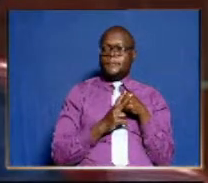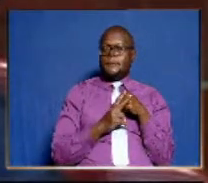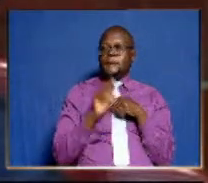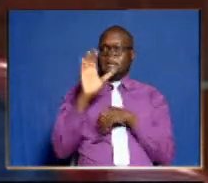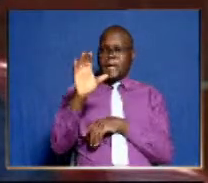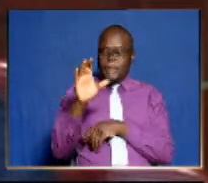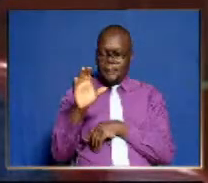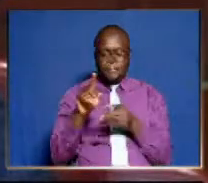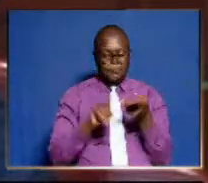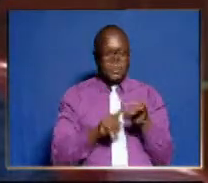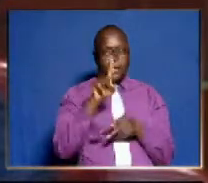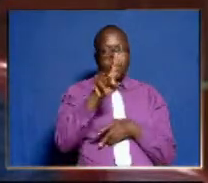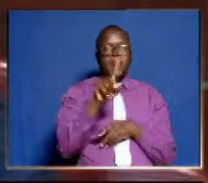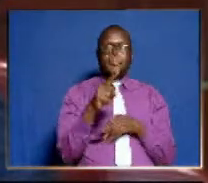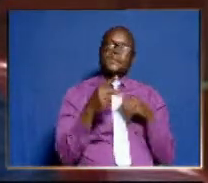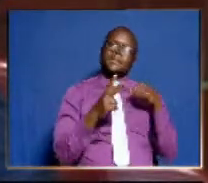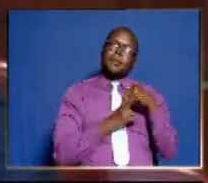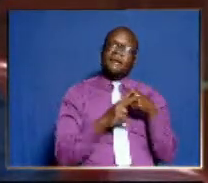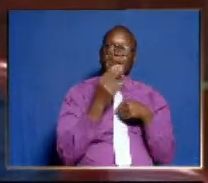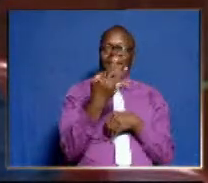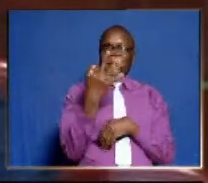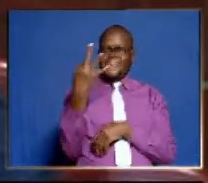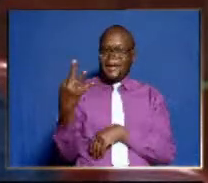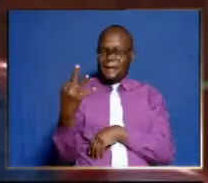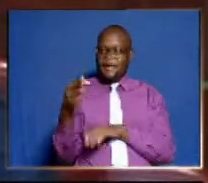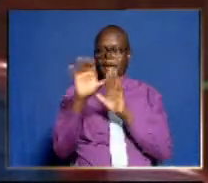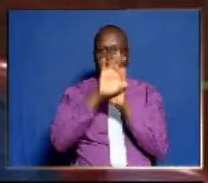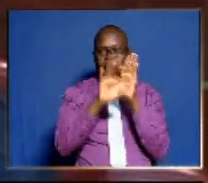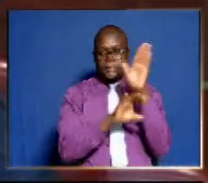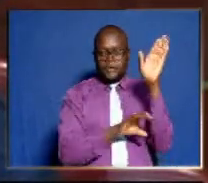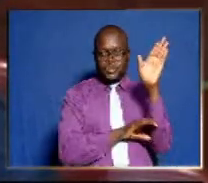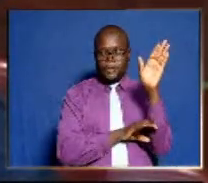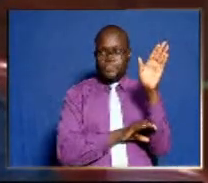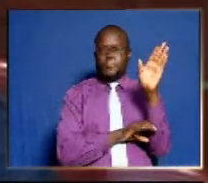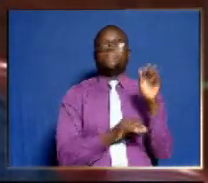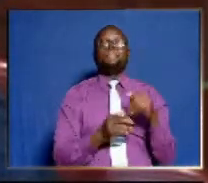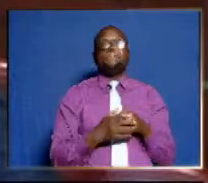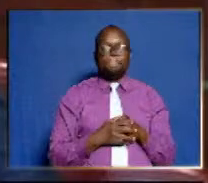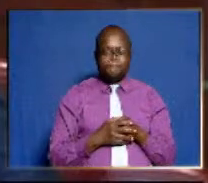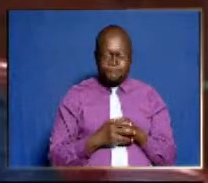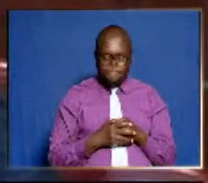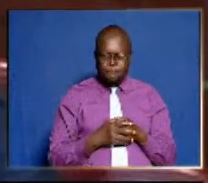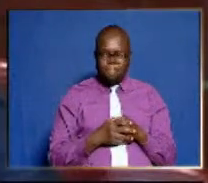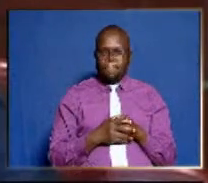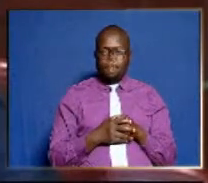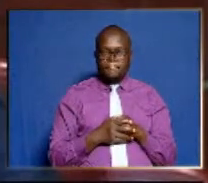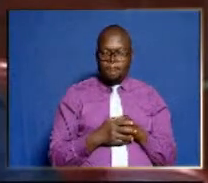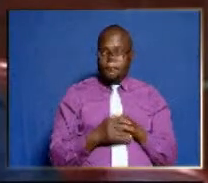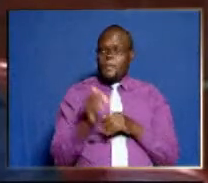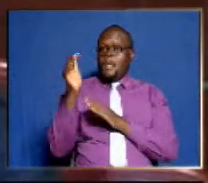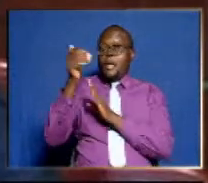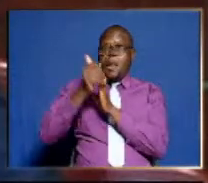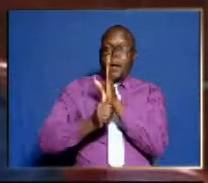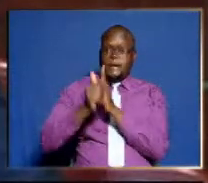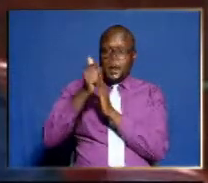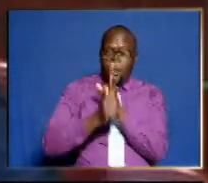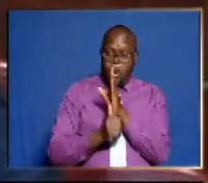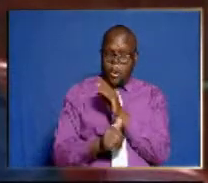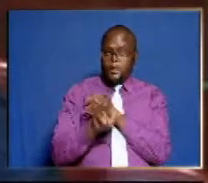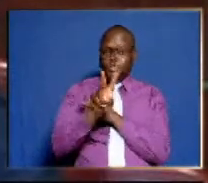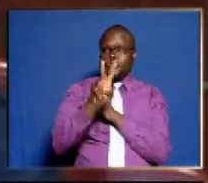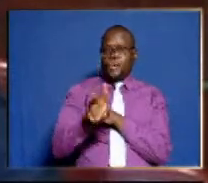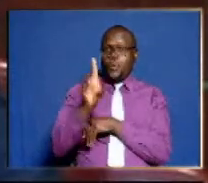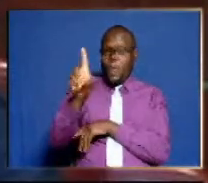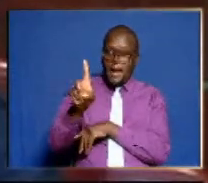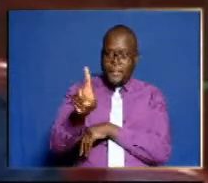6C, and 173(3) of the Constitution, respectively. Pursuant to Article